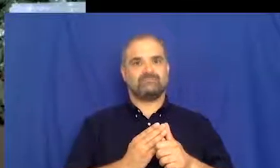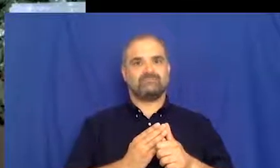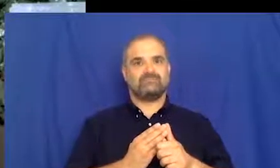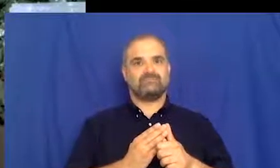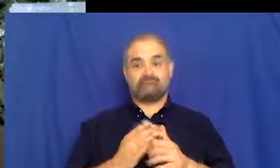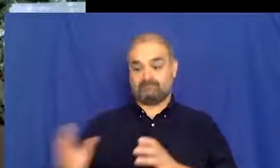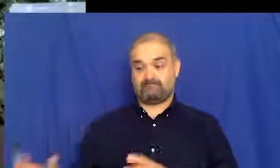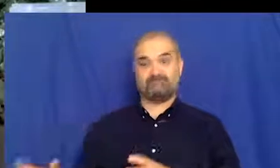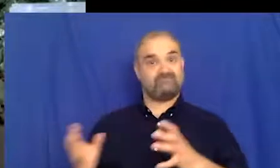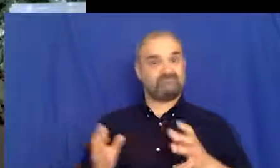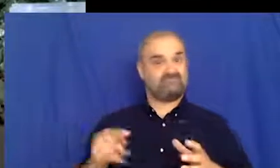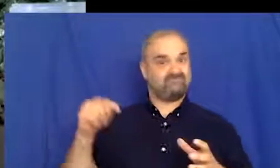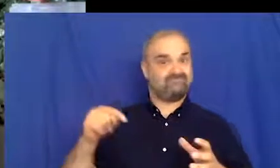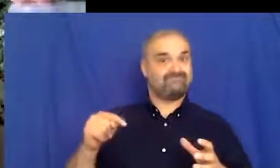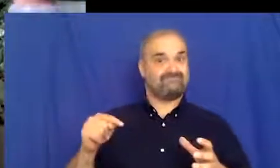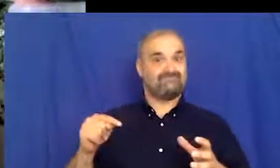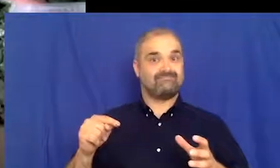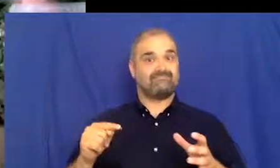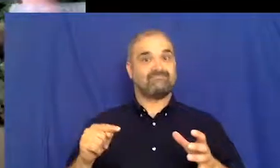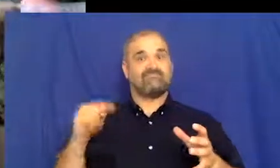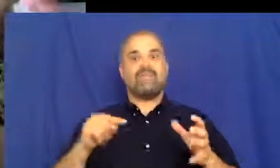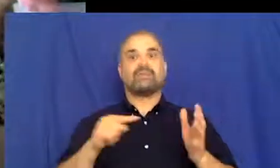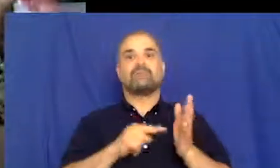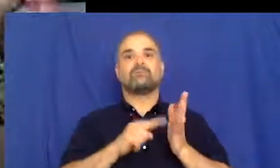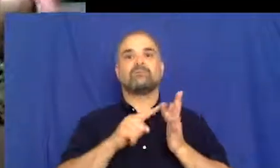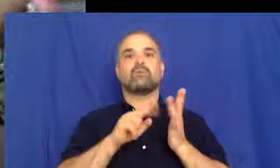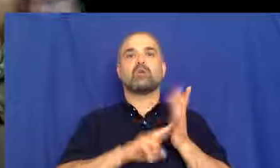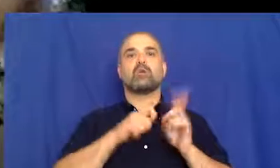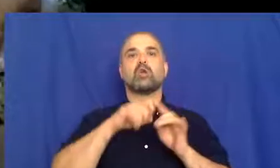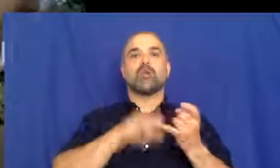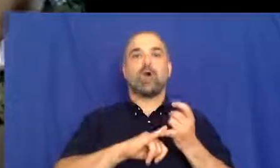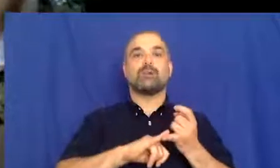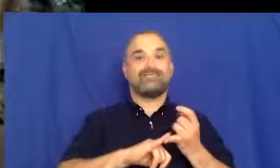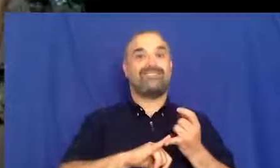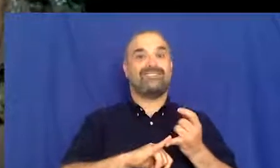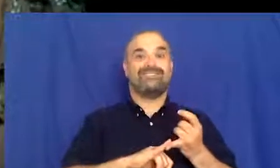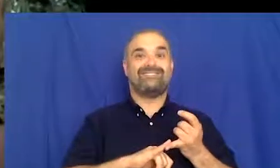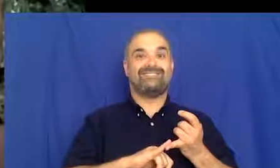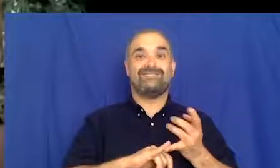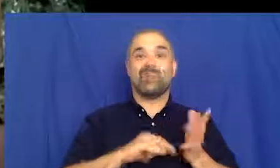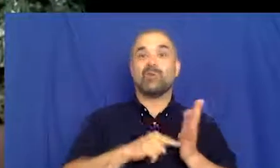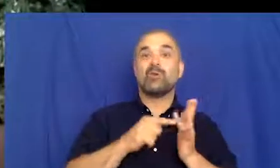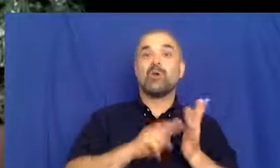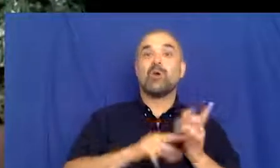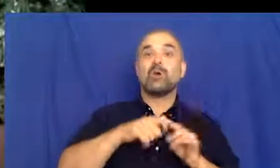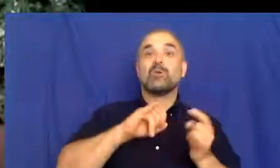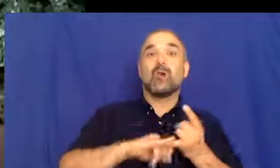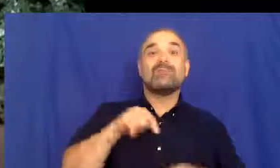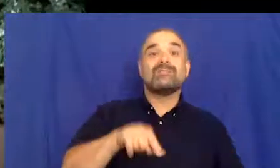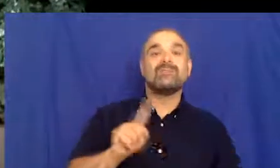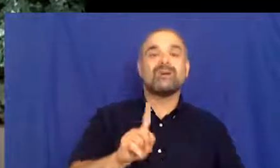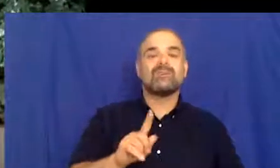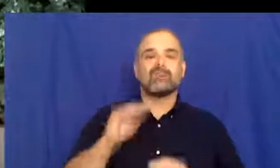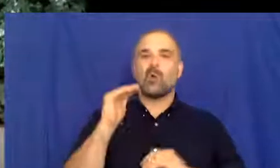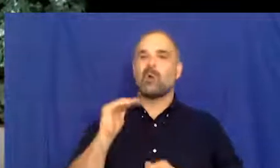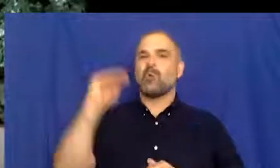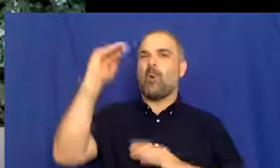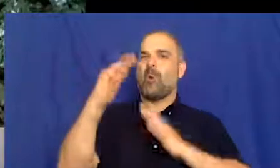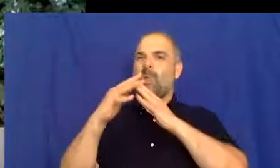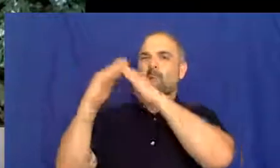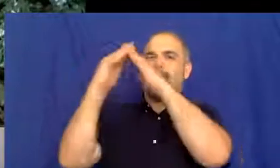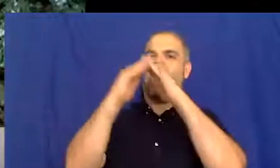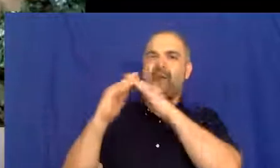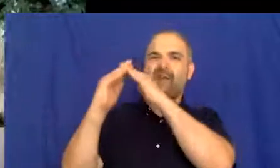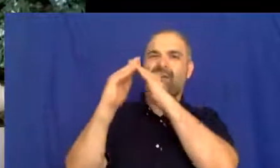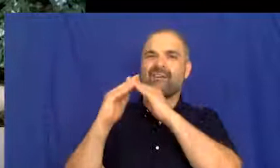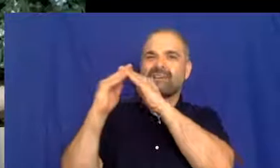is here. And this here guys, this is Tonks. And Tonks is what we call a North American,